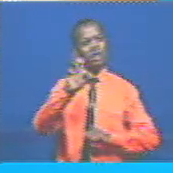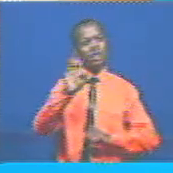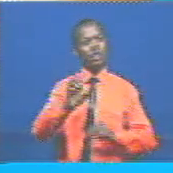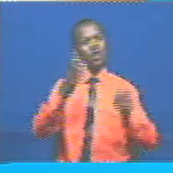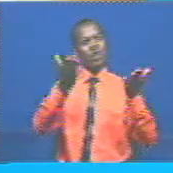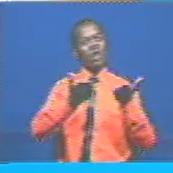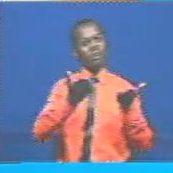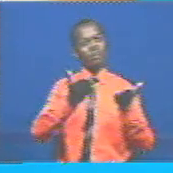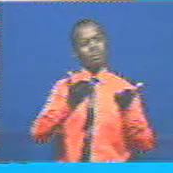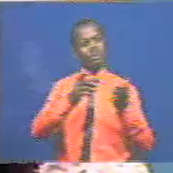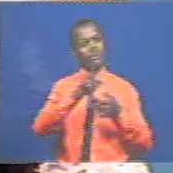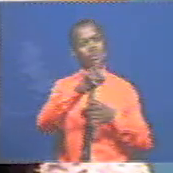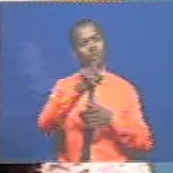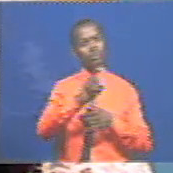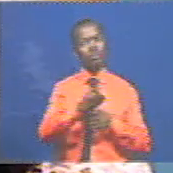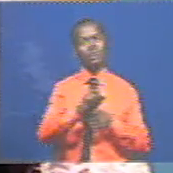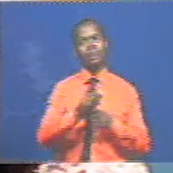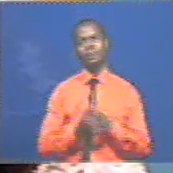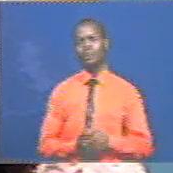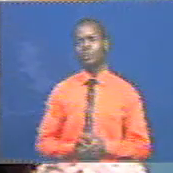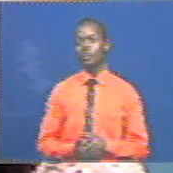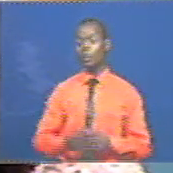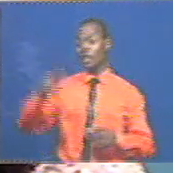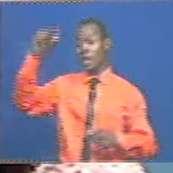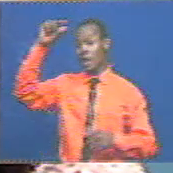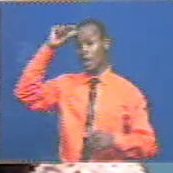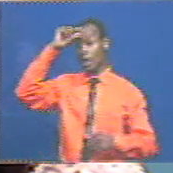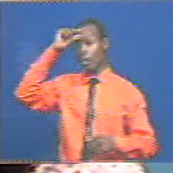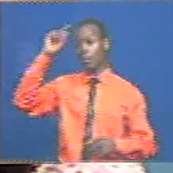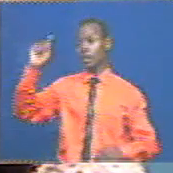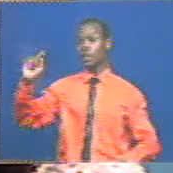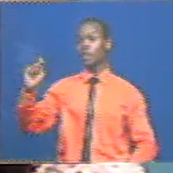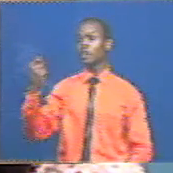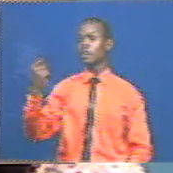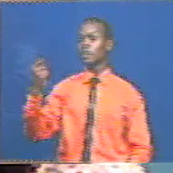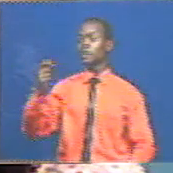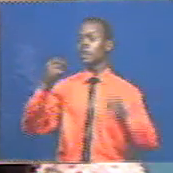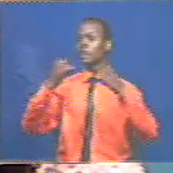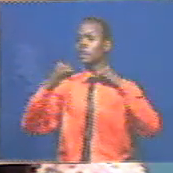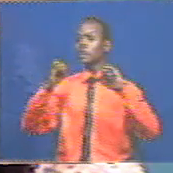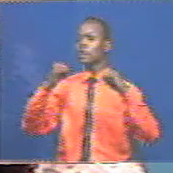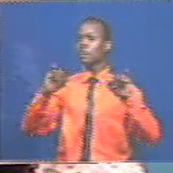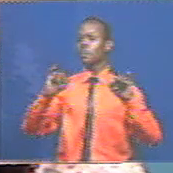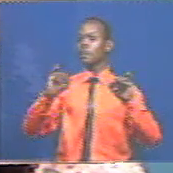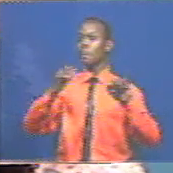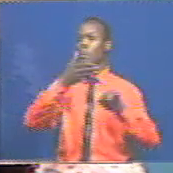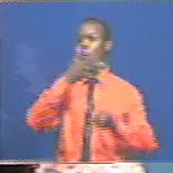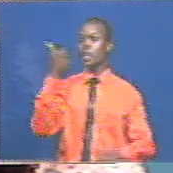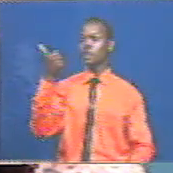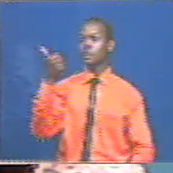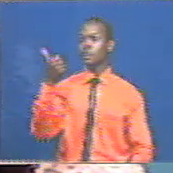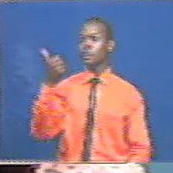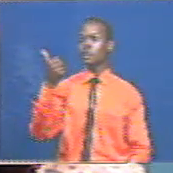I think government of Kenya is trying very best to